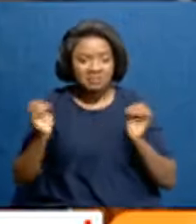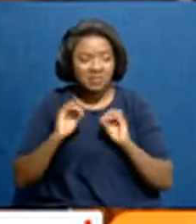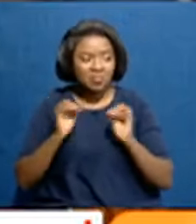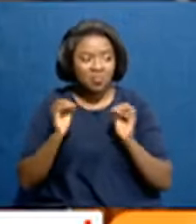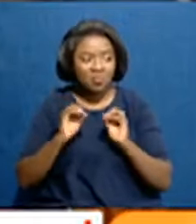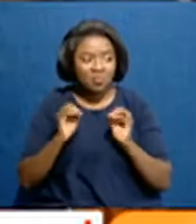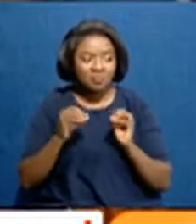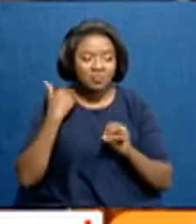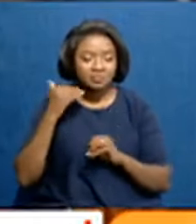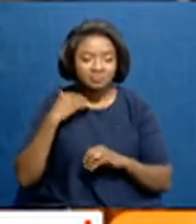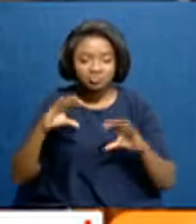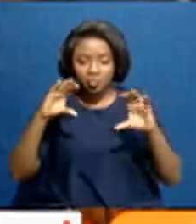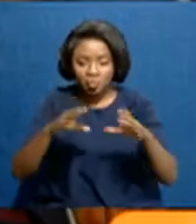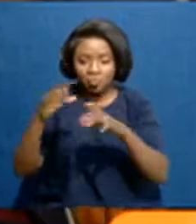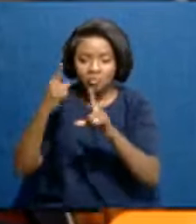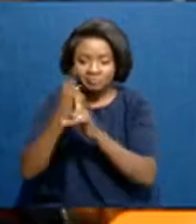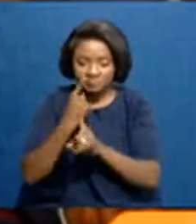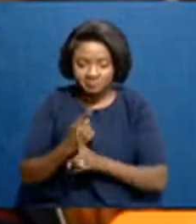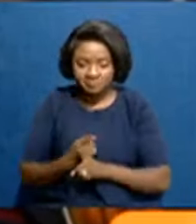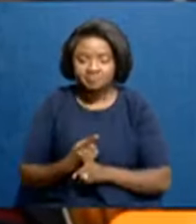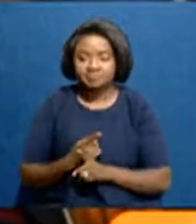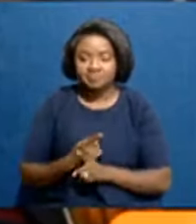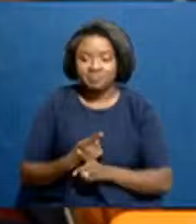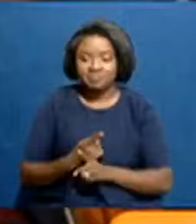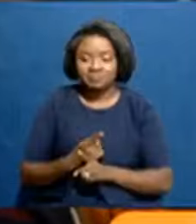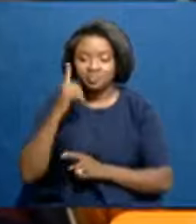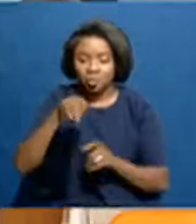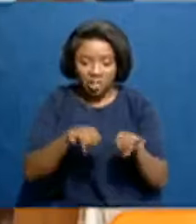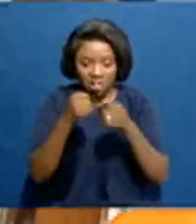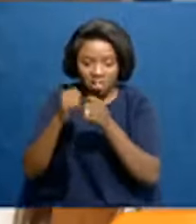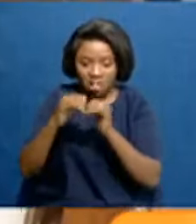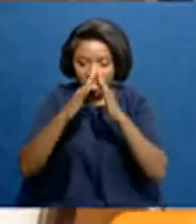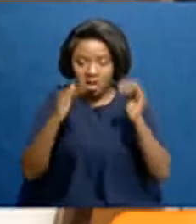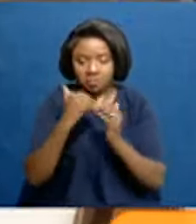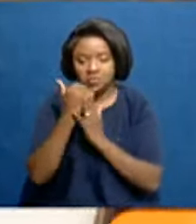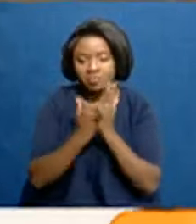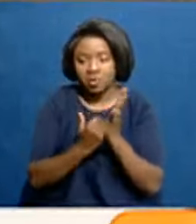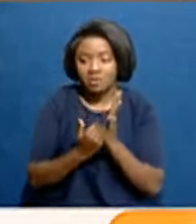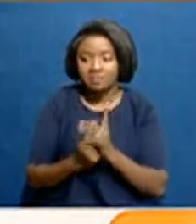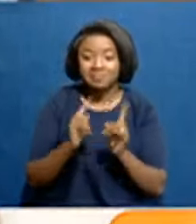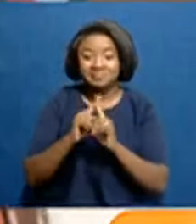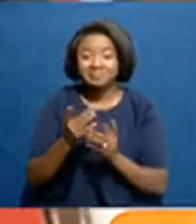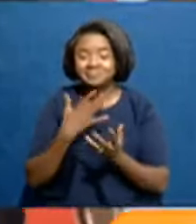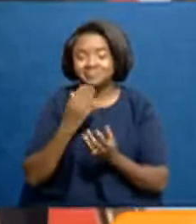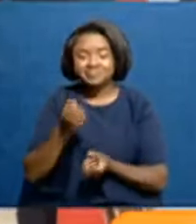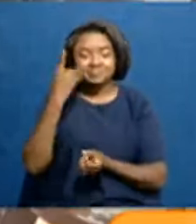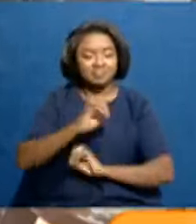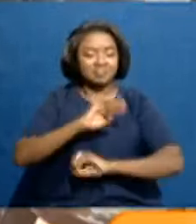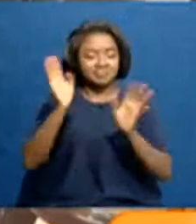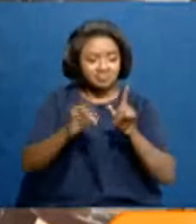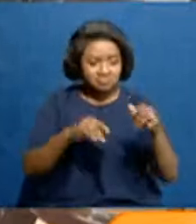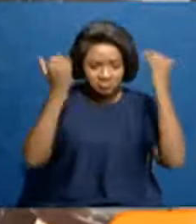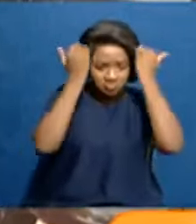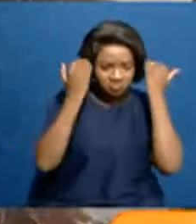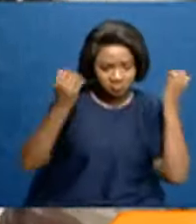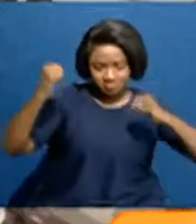the cartels that are sabotaging the housing program. In the absence of a clarification from the third arm of the government